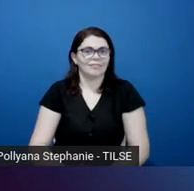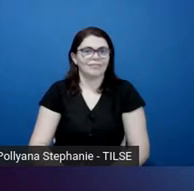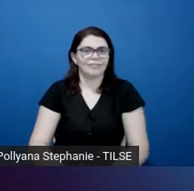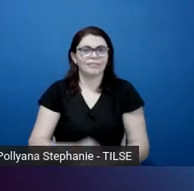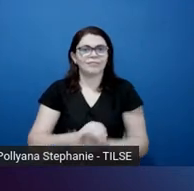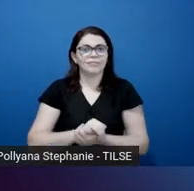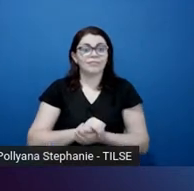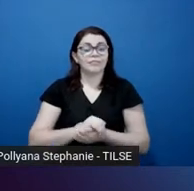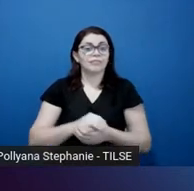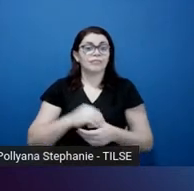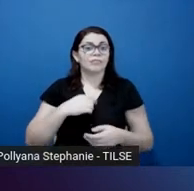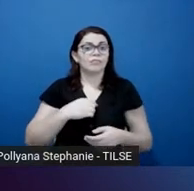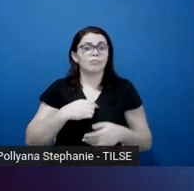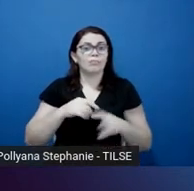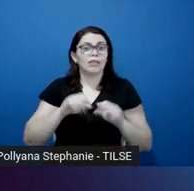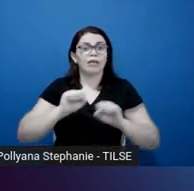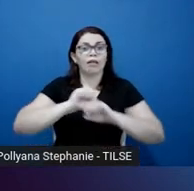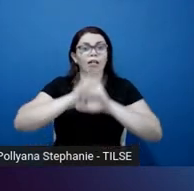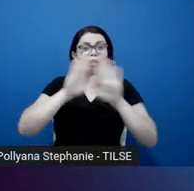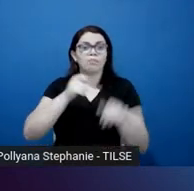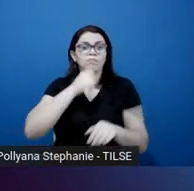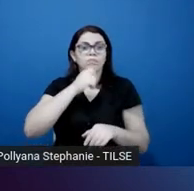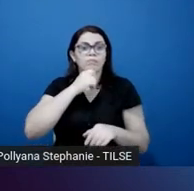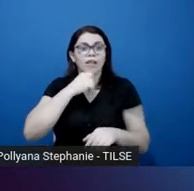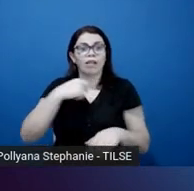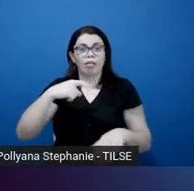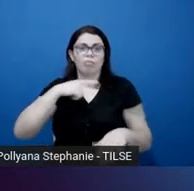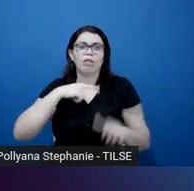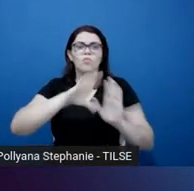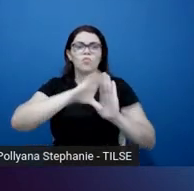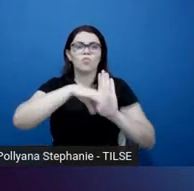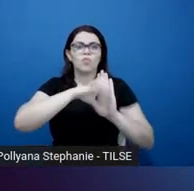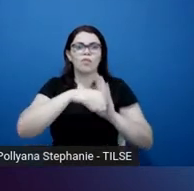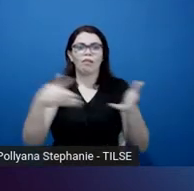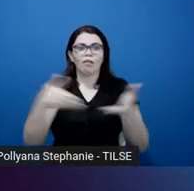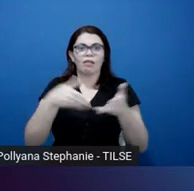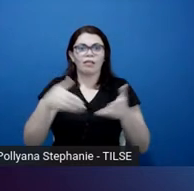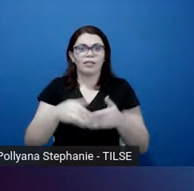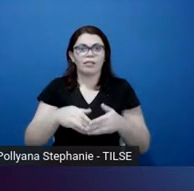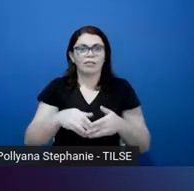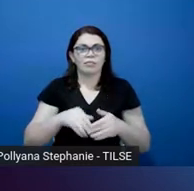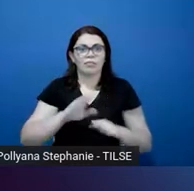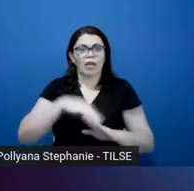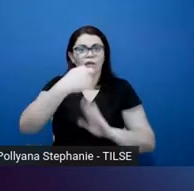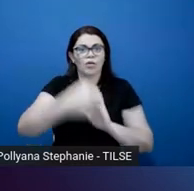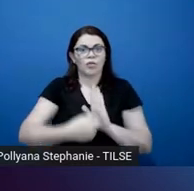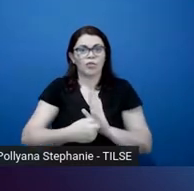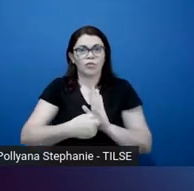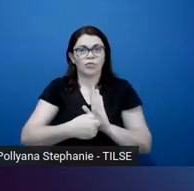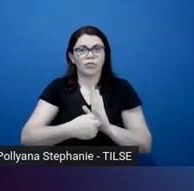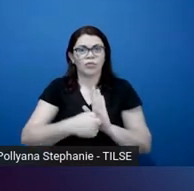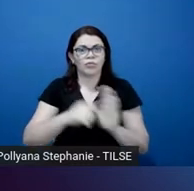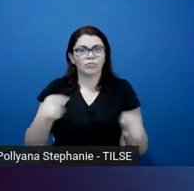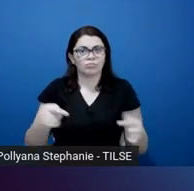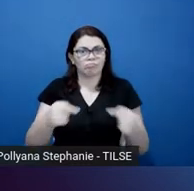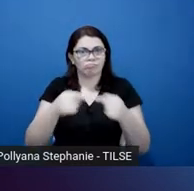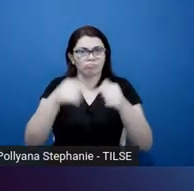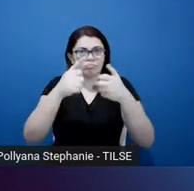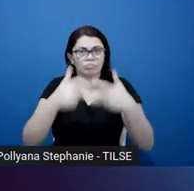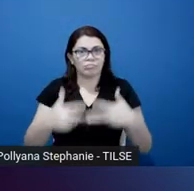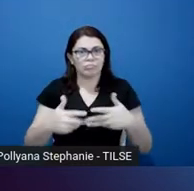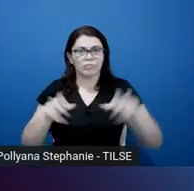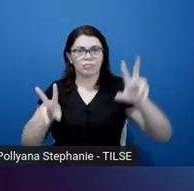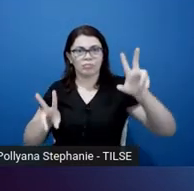So here I have a definition by Kanagaraja and Lineage saying,